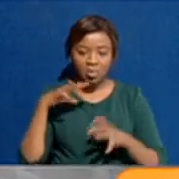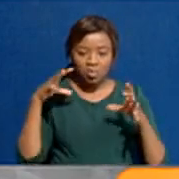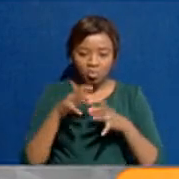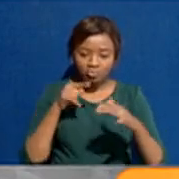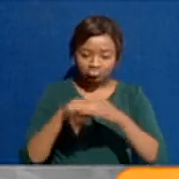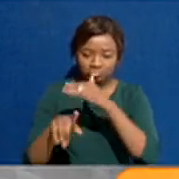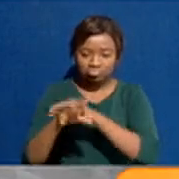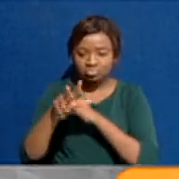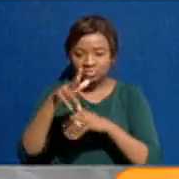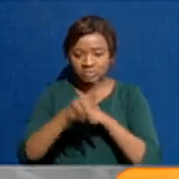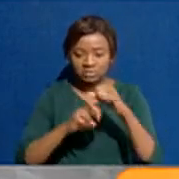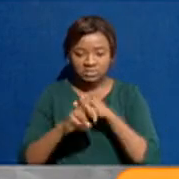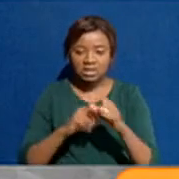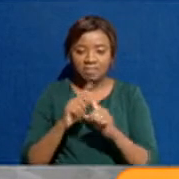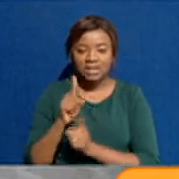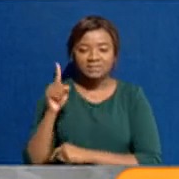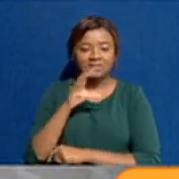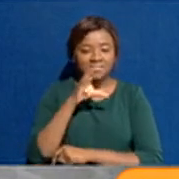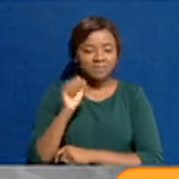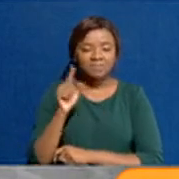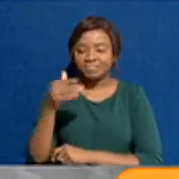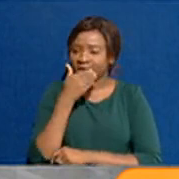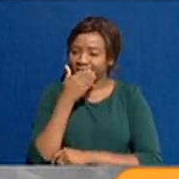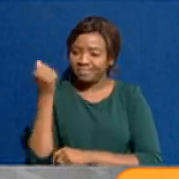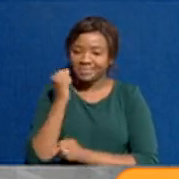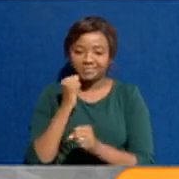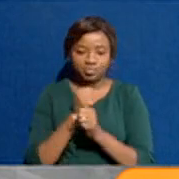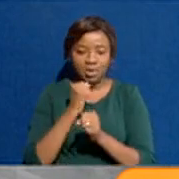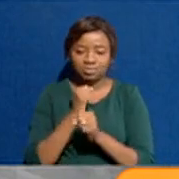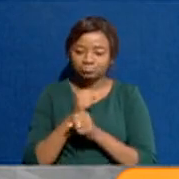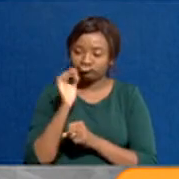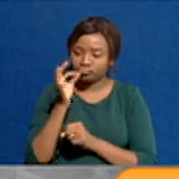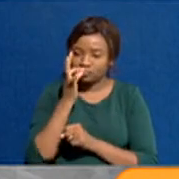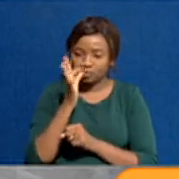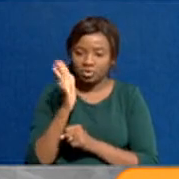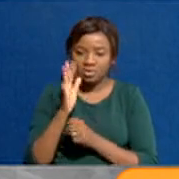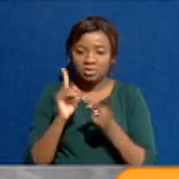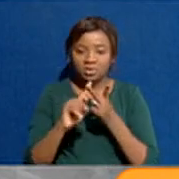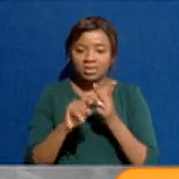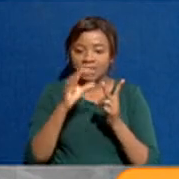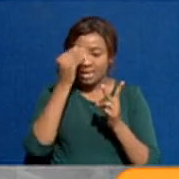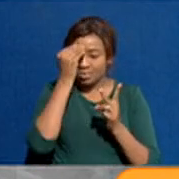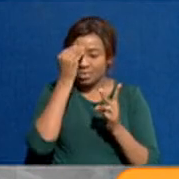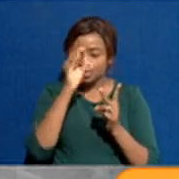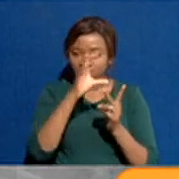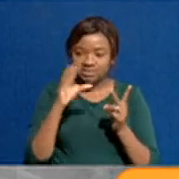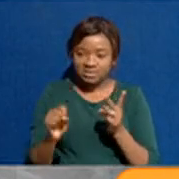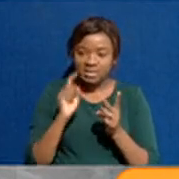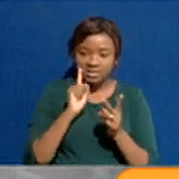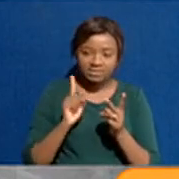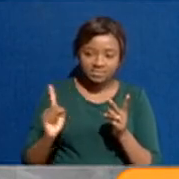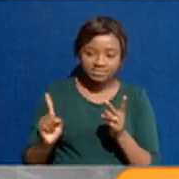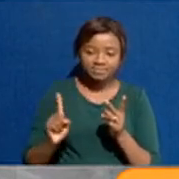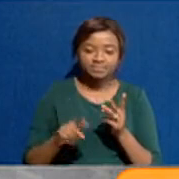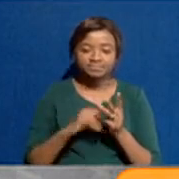Professor Kithure Kindiki was ranked as the best performer at 26%, followed by Education Cabinet Secretary Ezekiel Mashogu